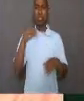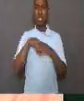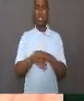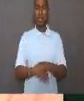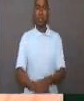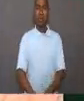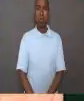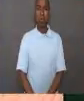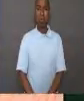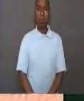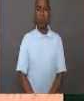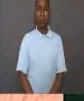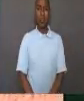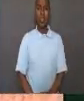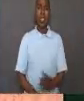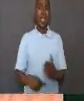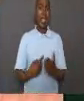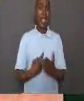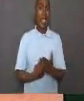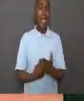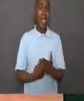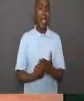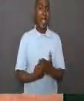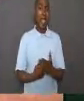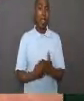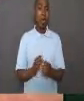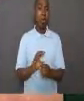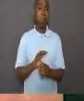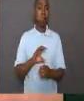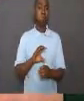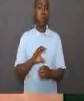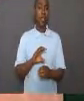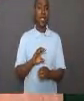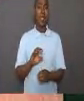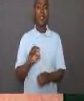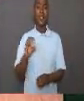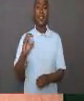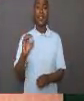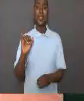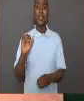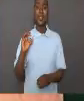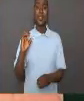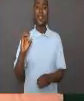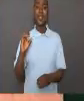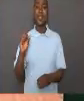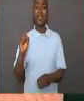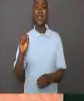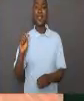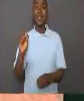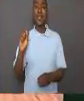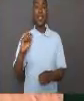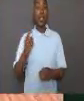The cysticerci consist of a capsule or covering containing